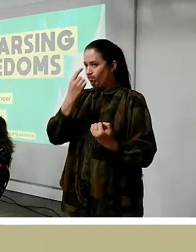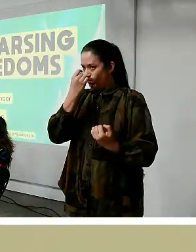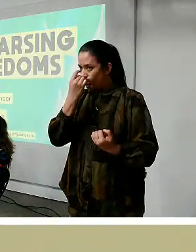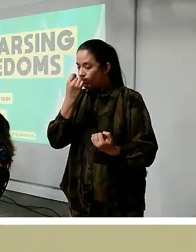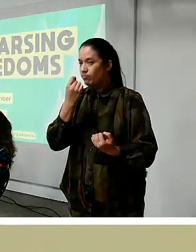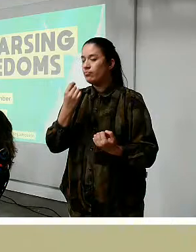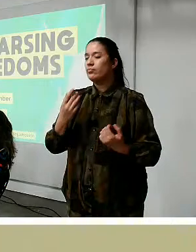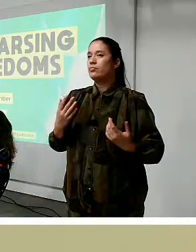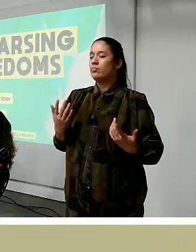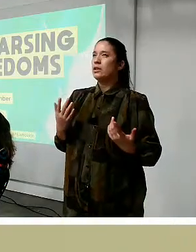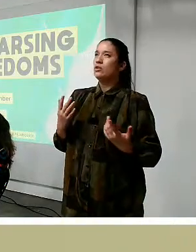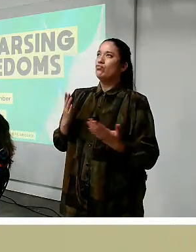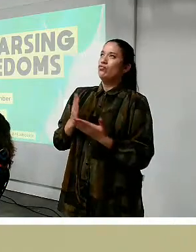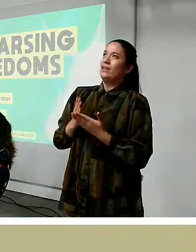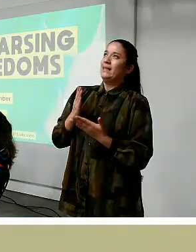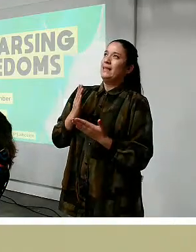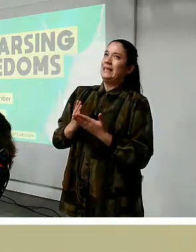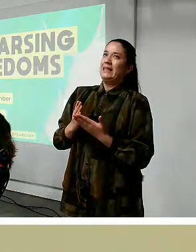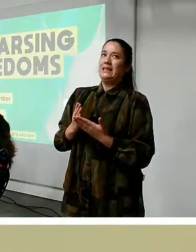collectivising our